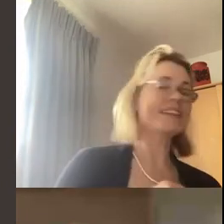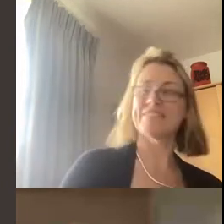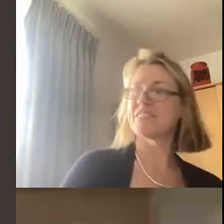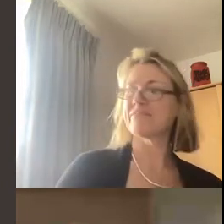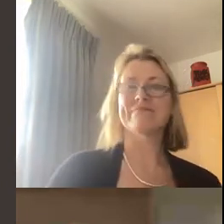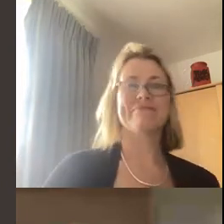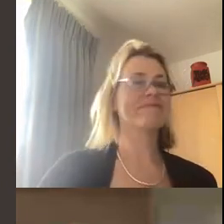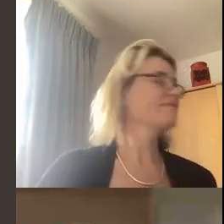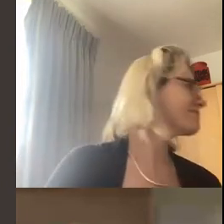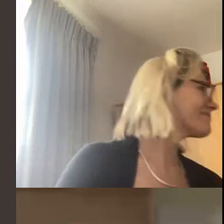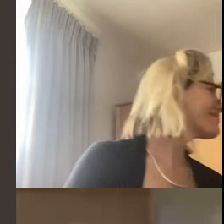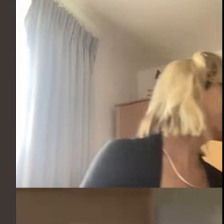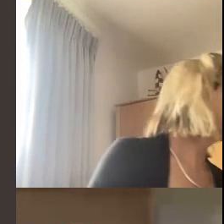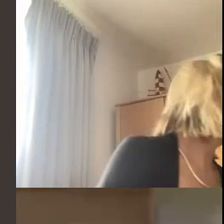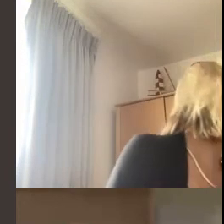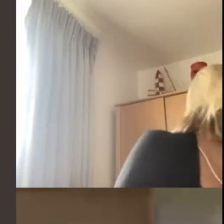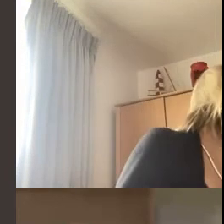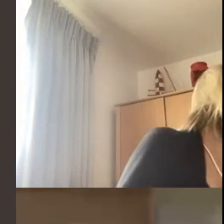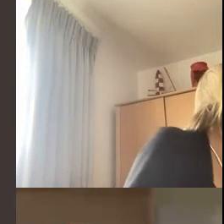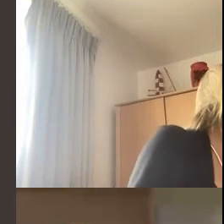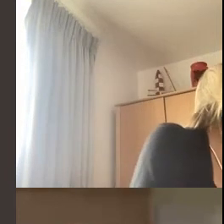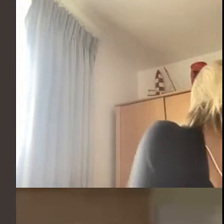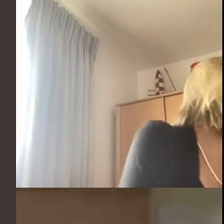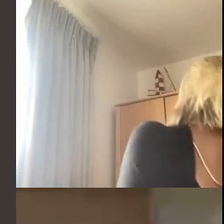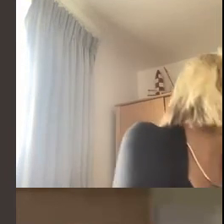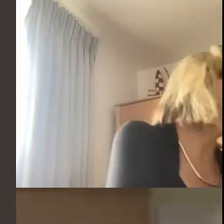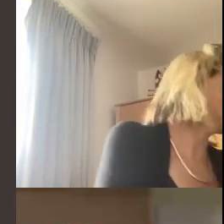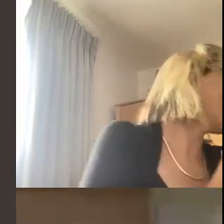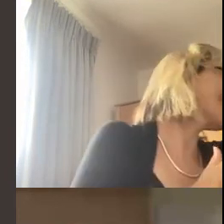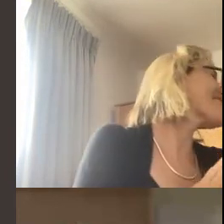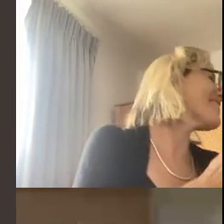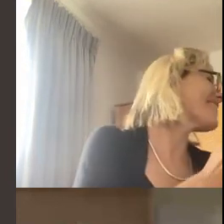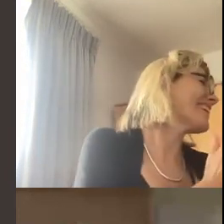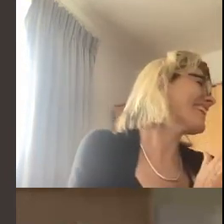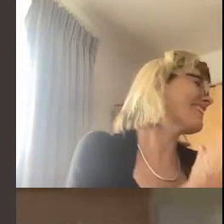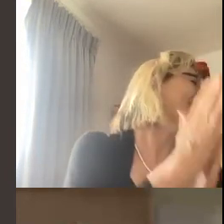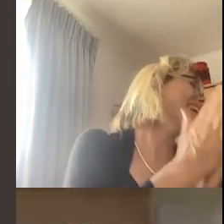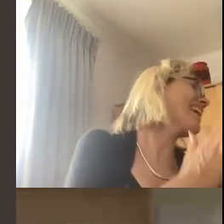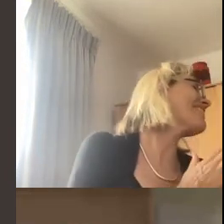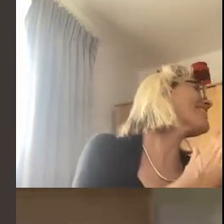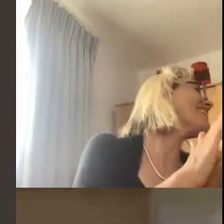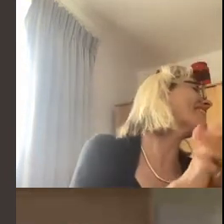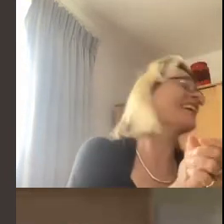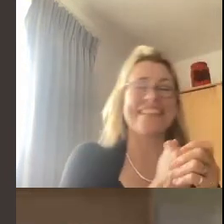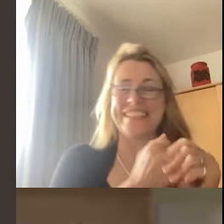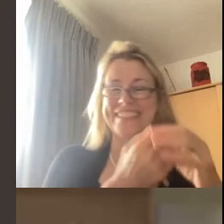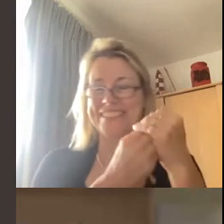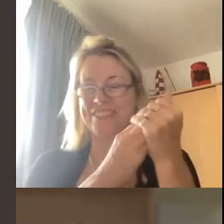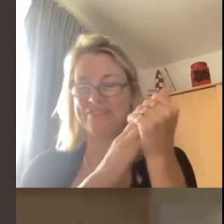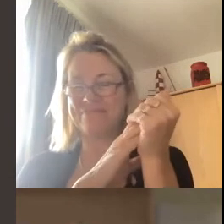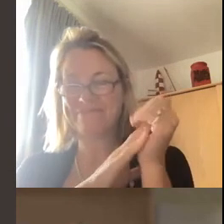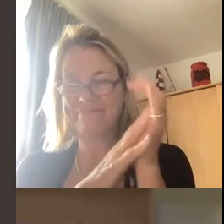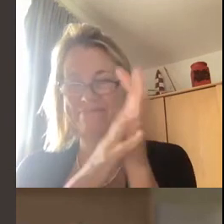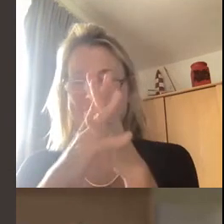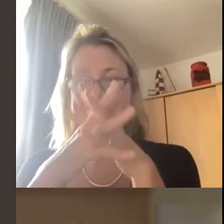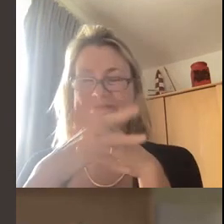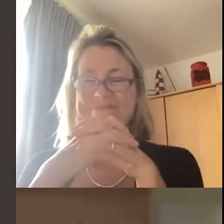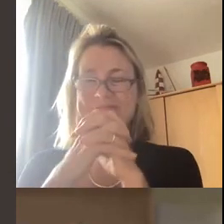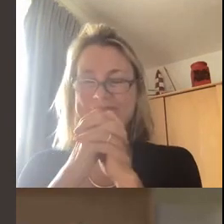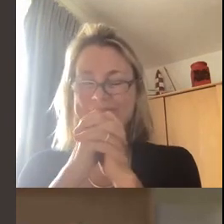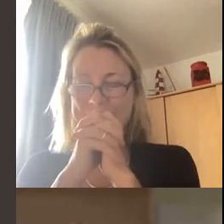Michael a bit about that. I'm just wondering, could you say a little bit about how you gauge the greater understanding on the part of the farmers of the content in